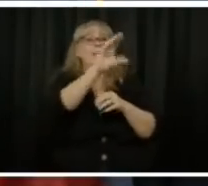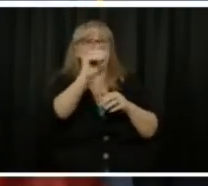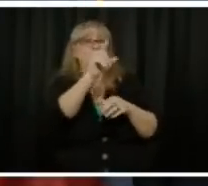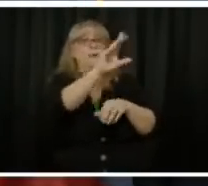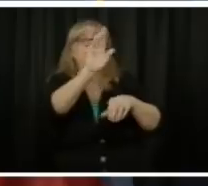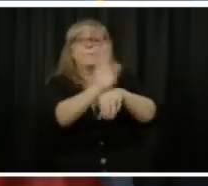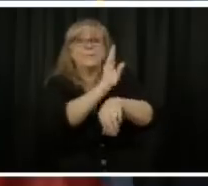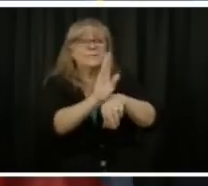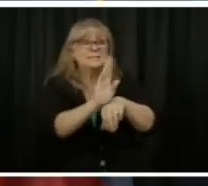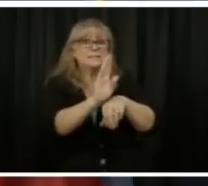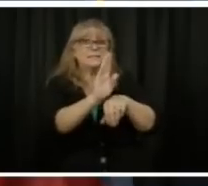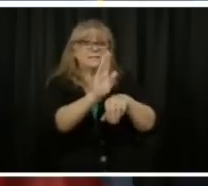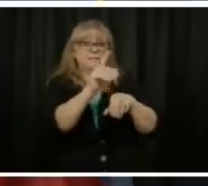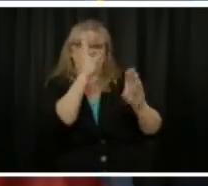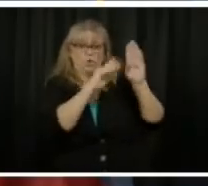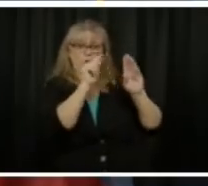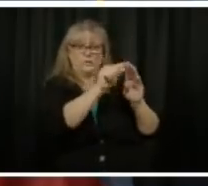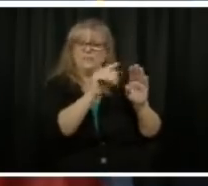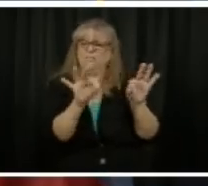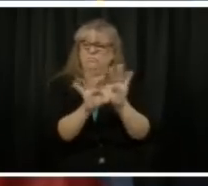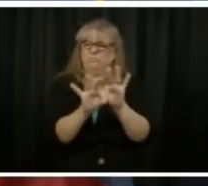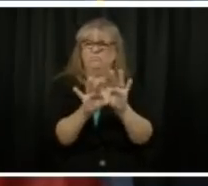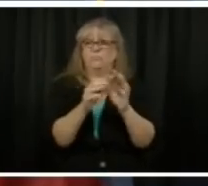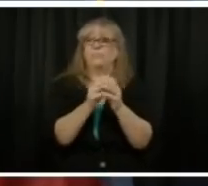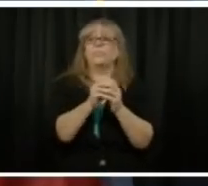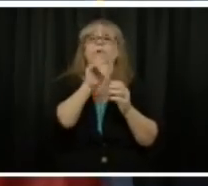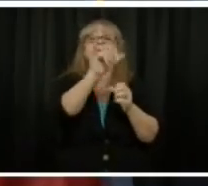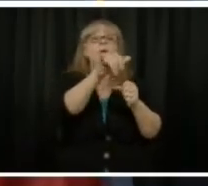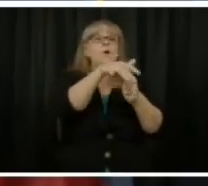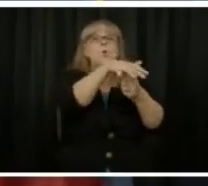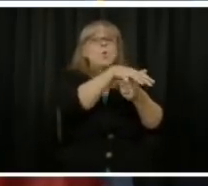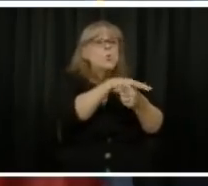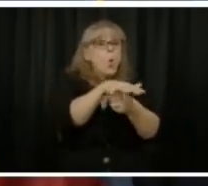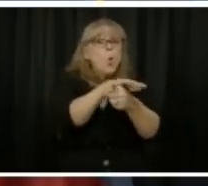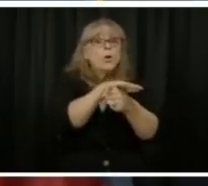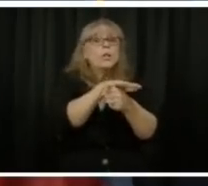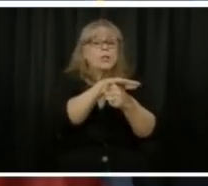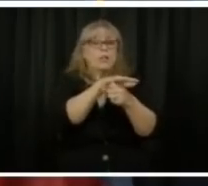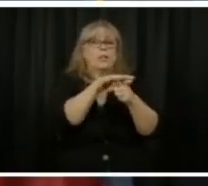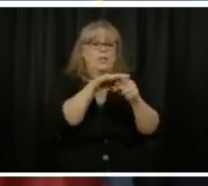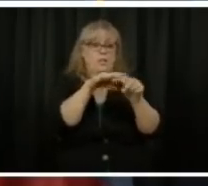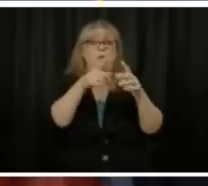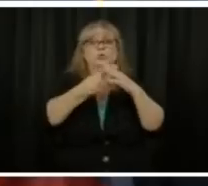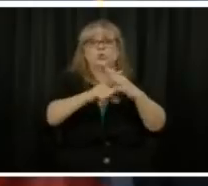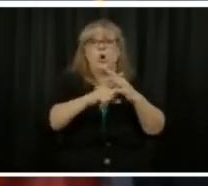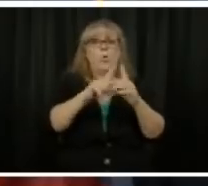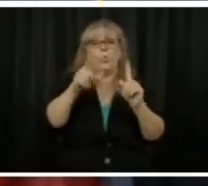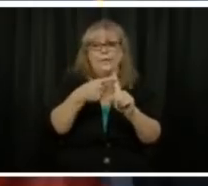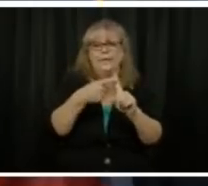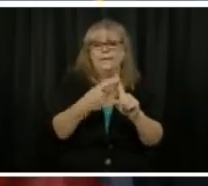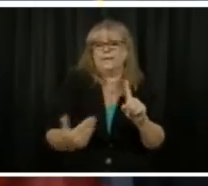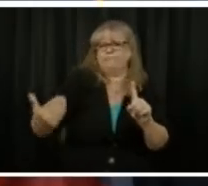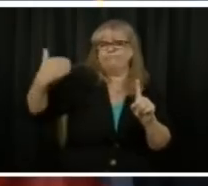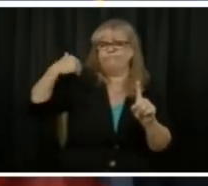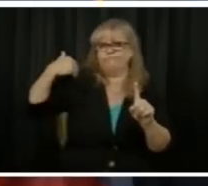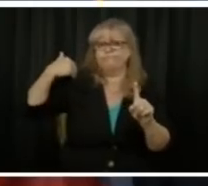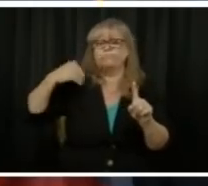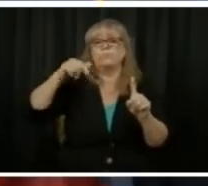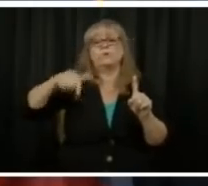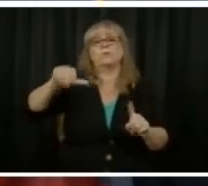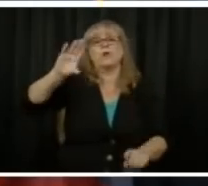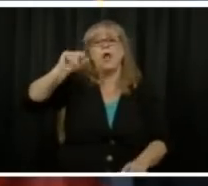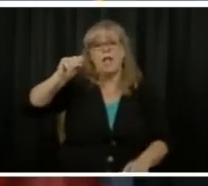So it's a very localized approach. We've had that from the beginning with the variance process. We're a very diverse state, and the prevalence of the